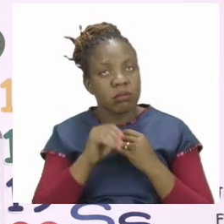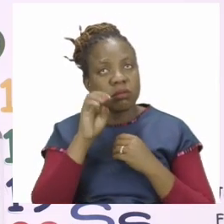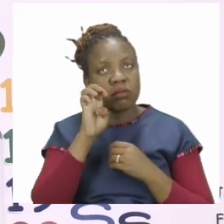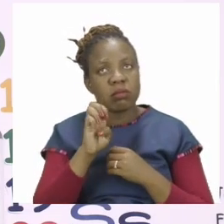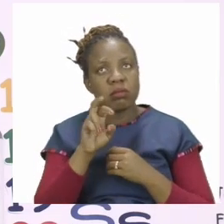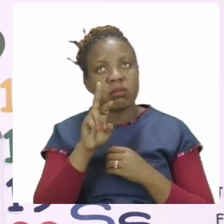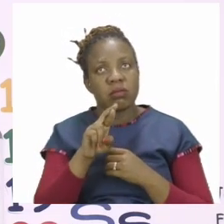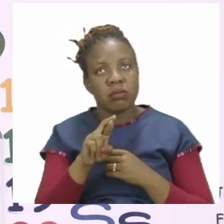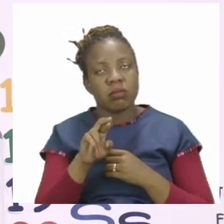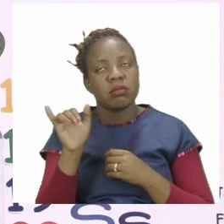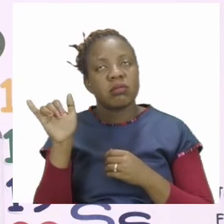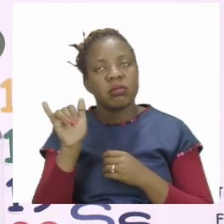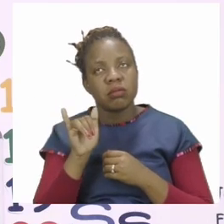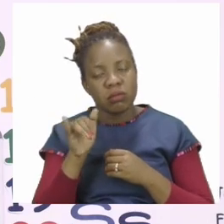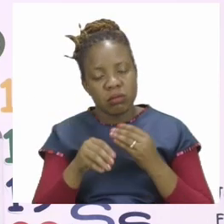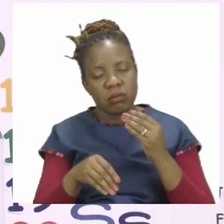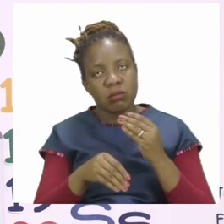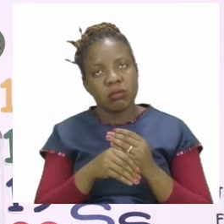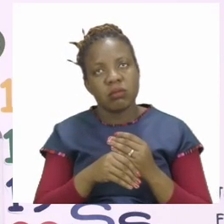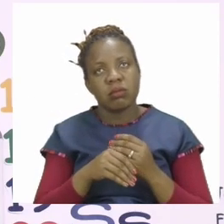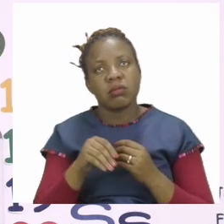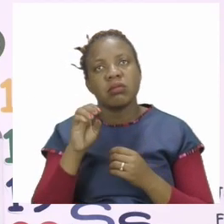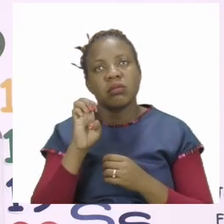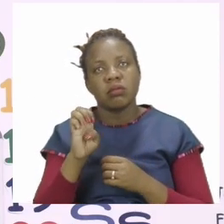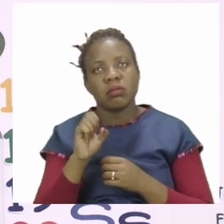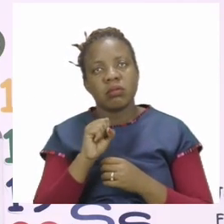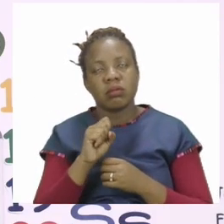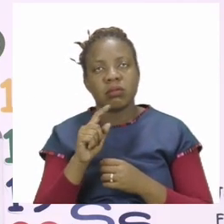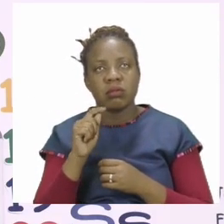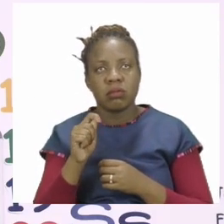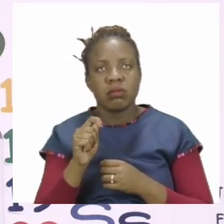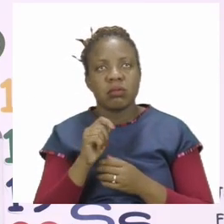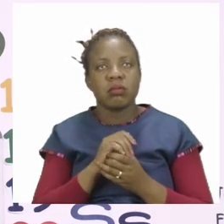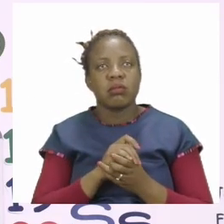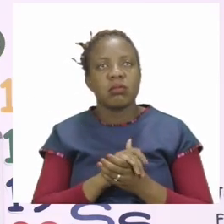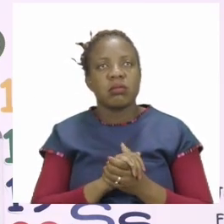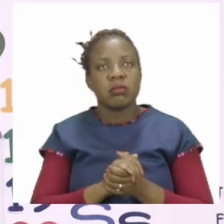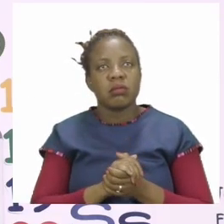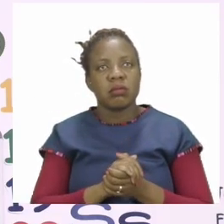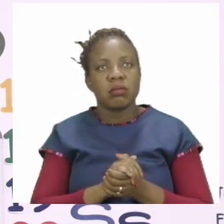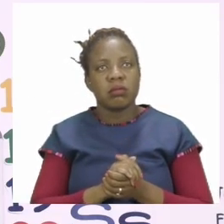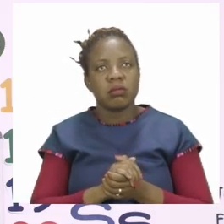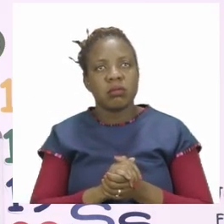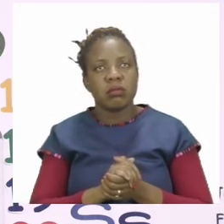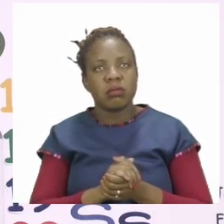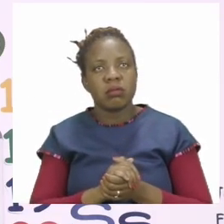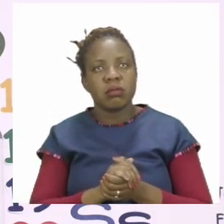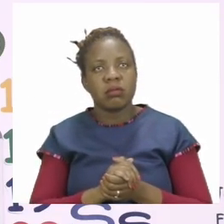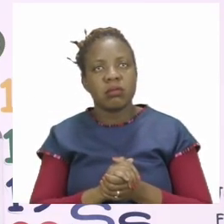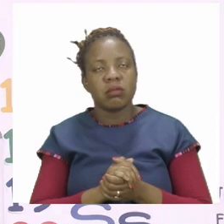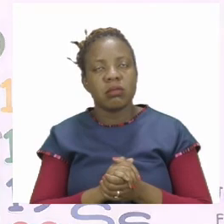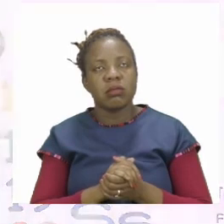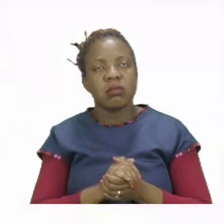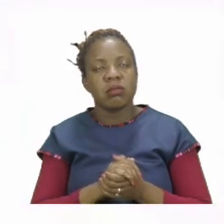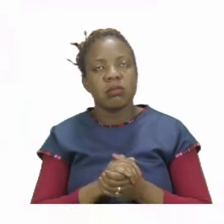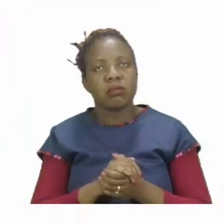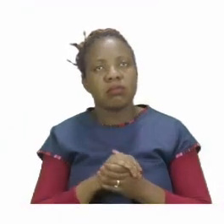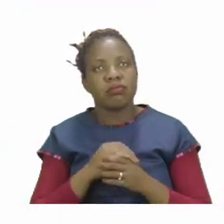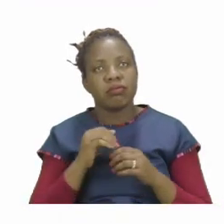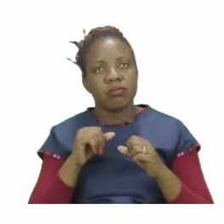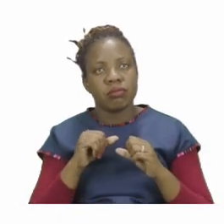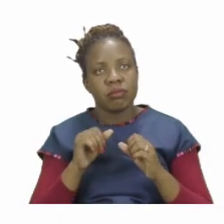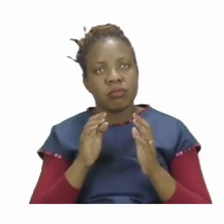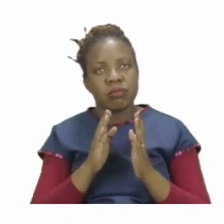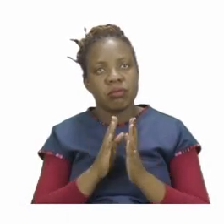comparison. Now everyone, I want us to quickly turn our booklets back to page 6 and have a look